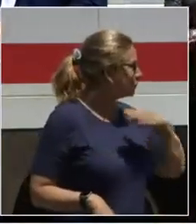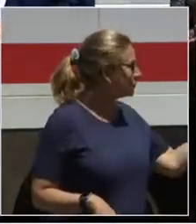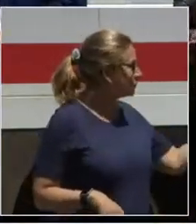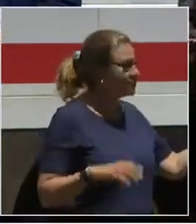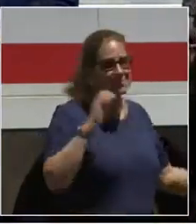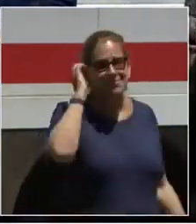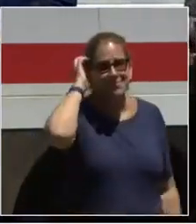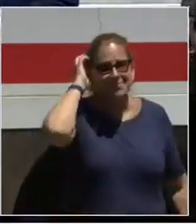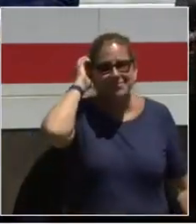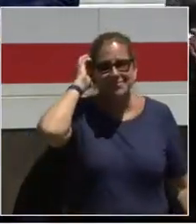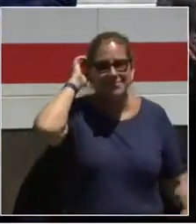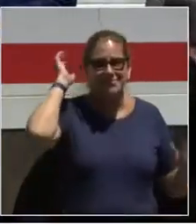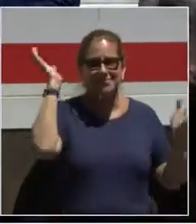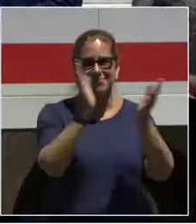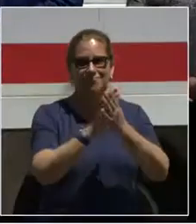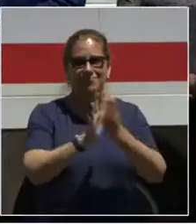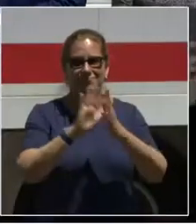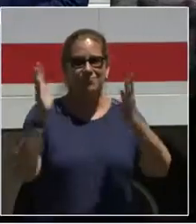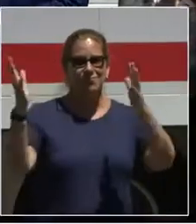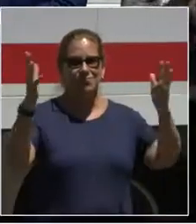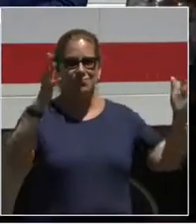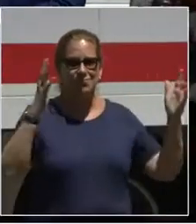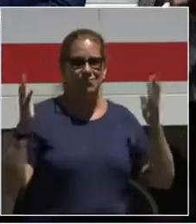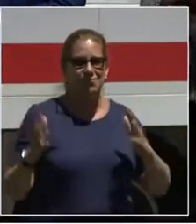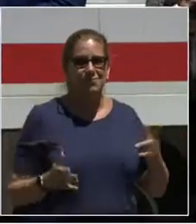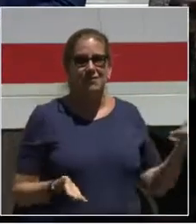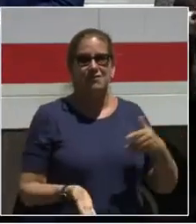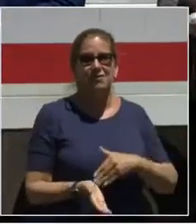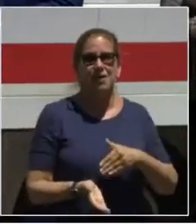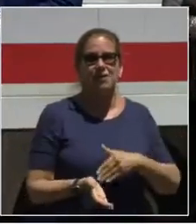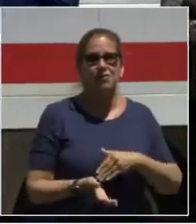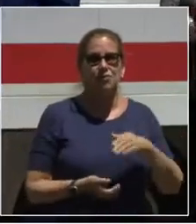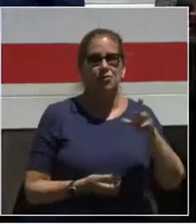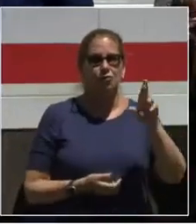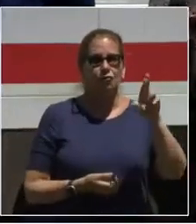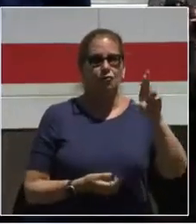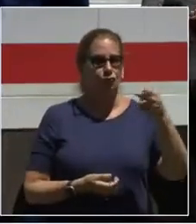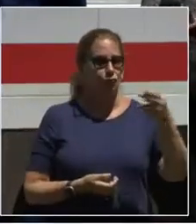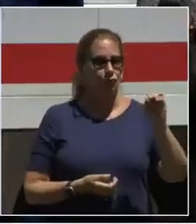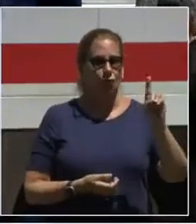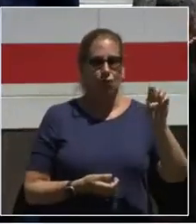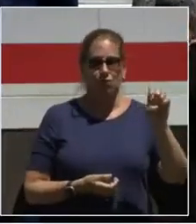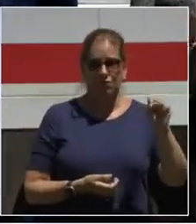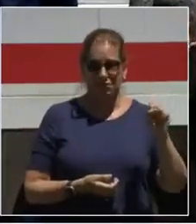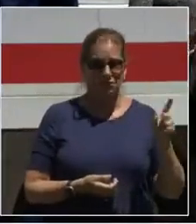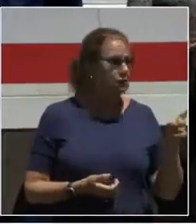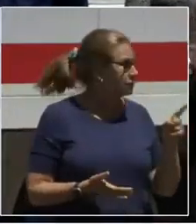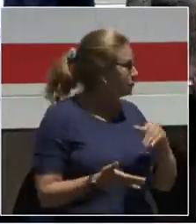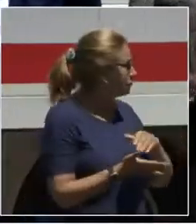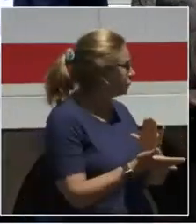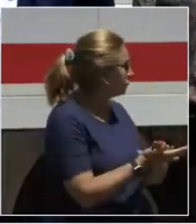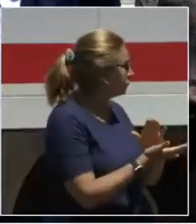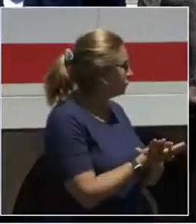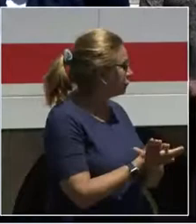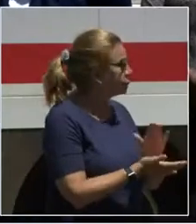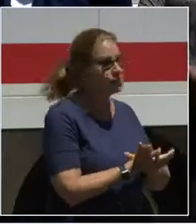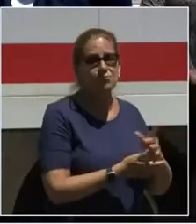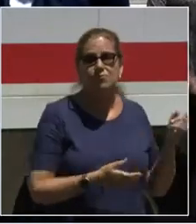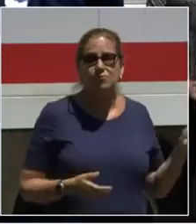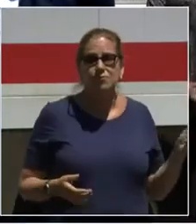Let's give Dr. Rhodes a big round of applause, and all of our doctors, nurses,